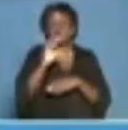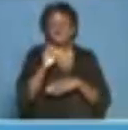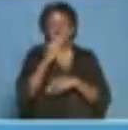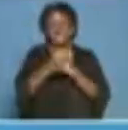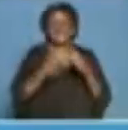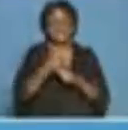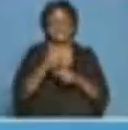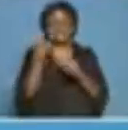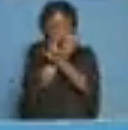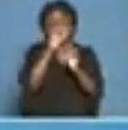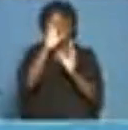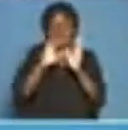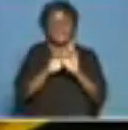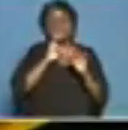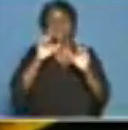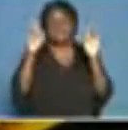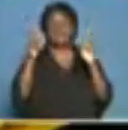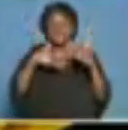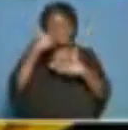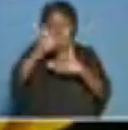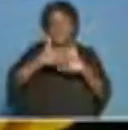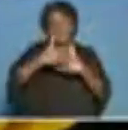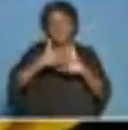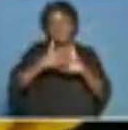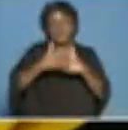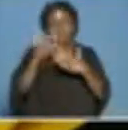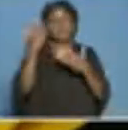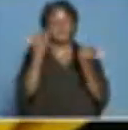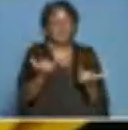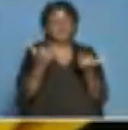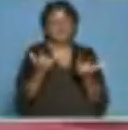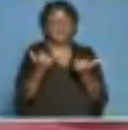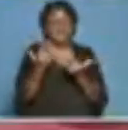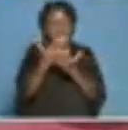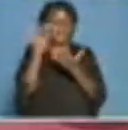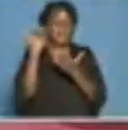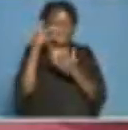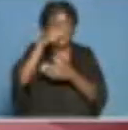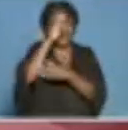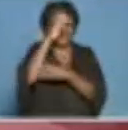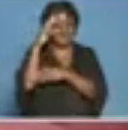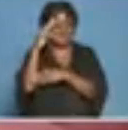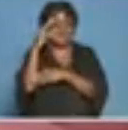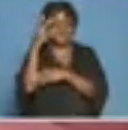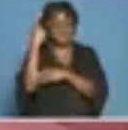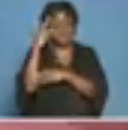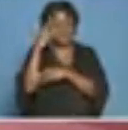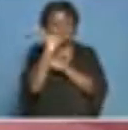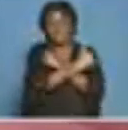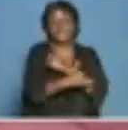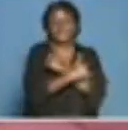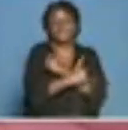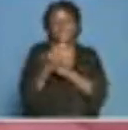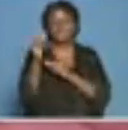The front cover features the present and former prime ministers of the country. Manager for directory publications, Najer Finlayson, talks about